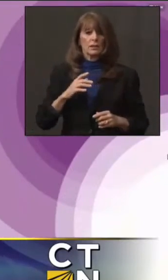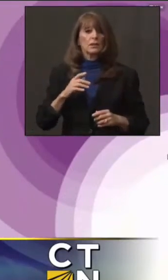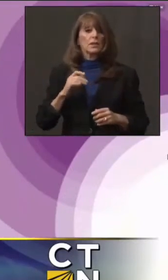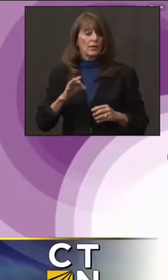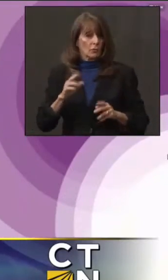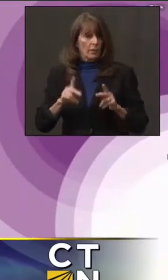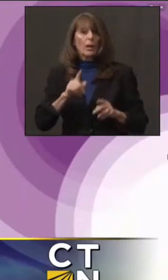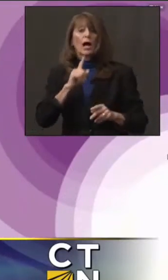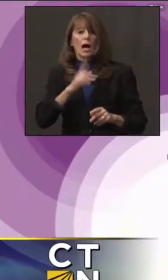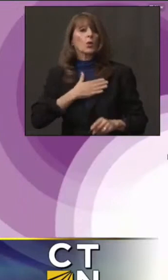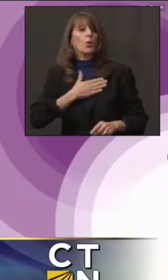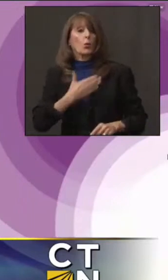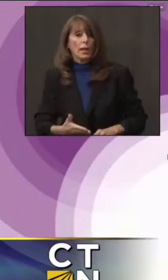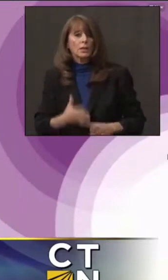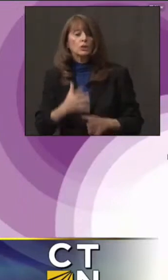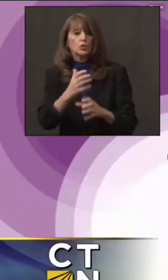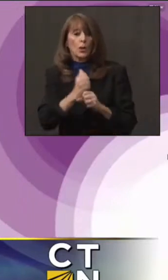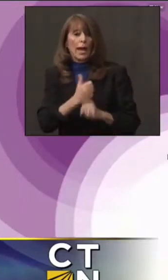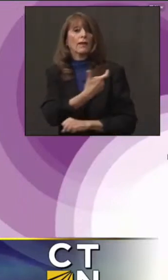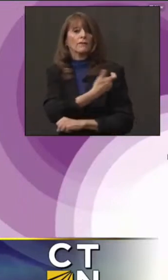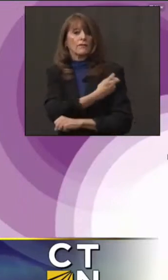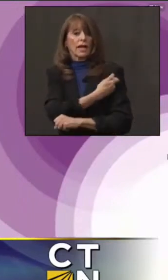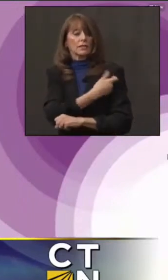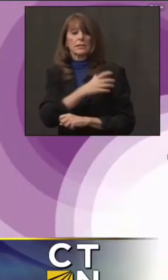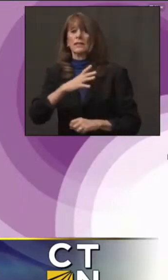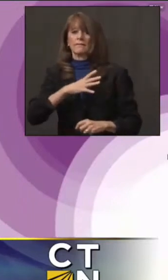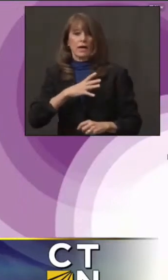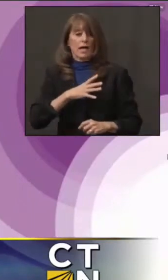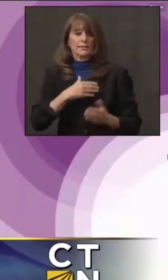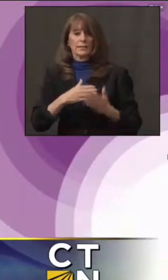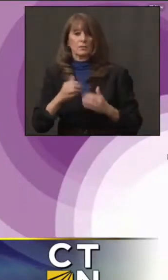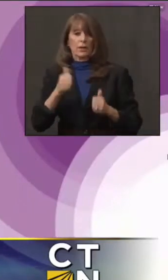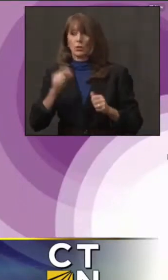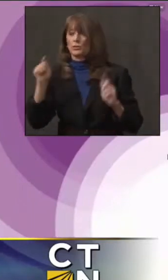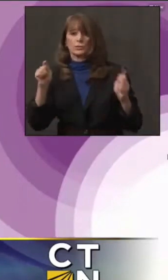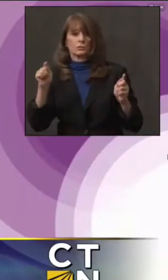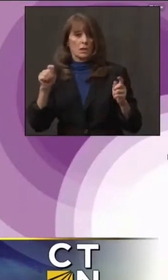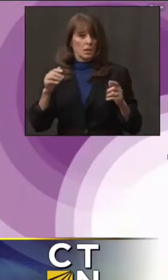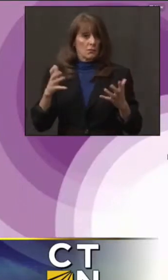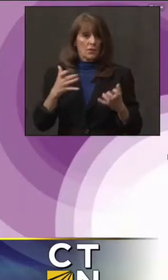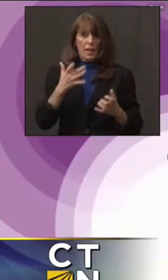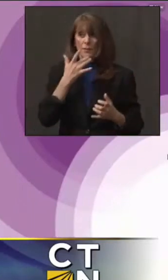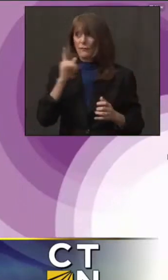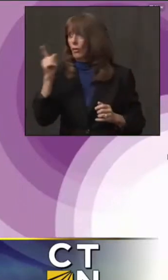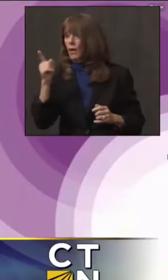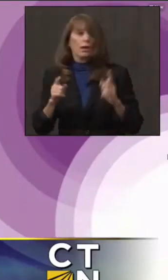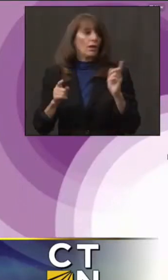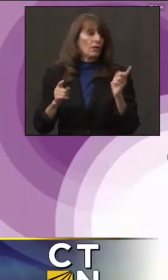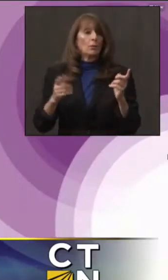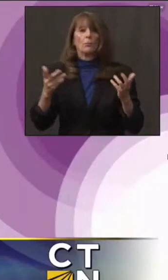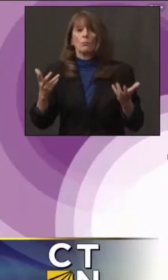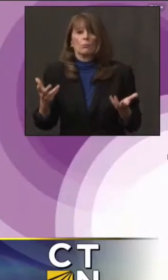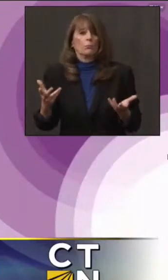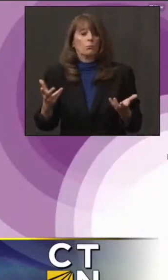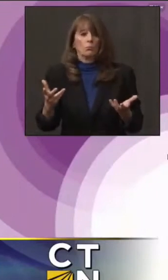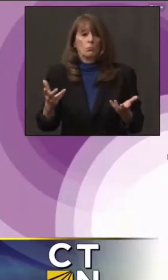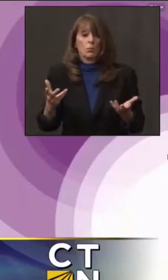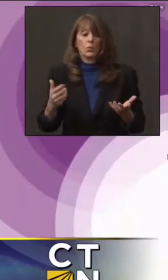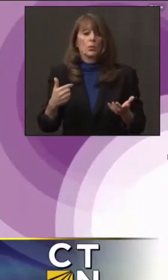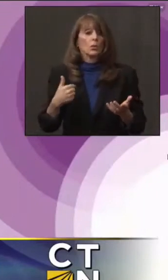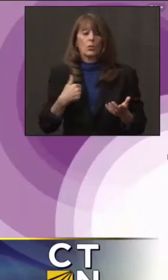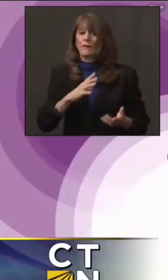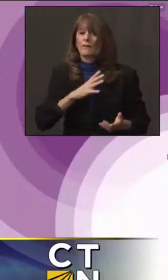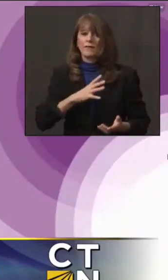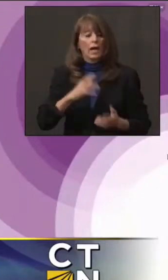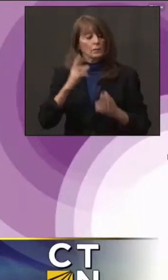vaccinated, that's all we really want. And to the extent where, they want to choose which one they prefer to get vaccinated, then, we